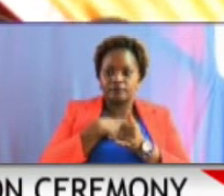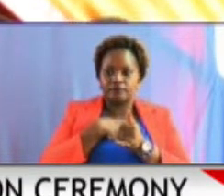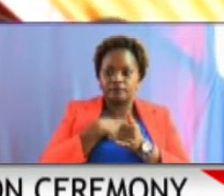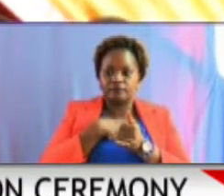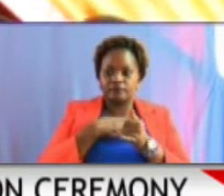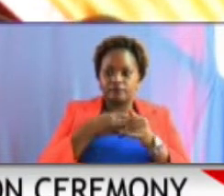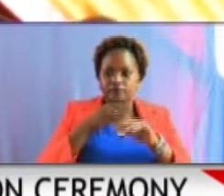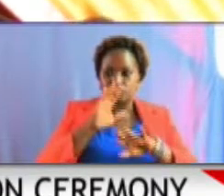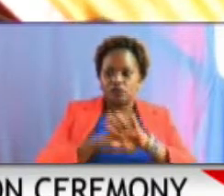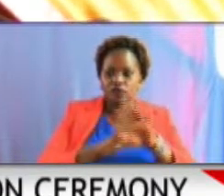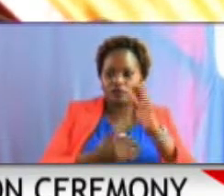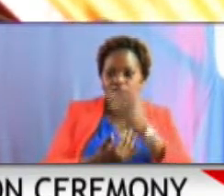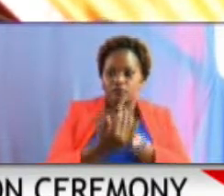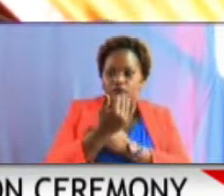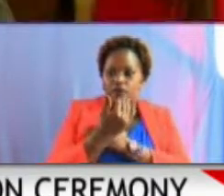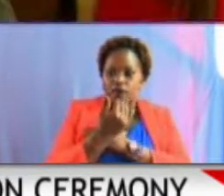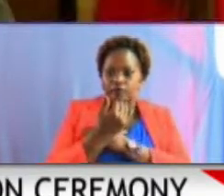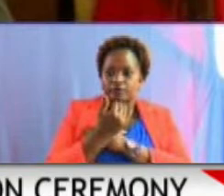good morning.